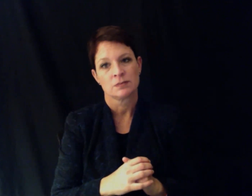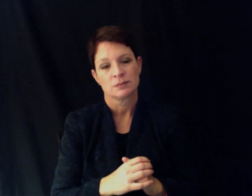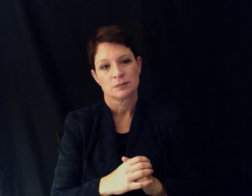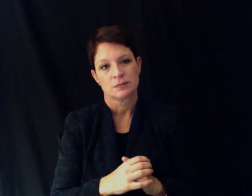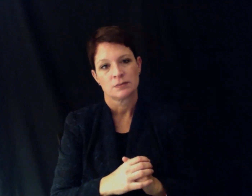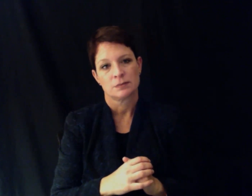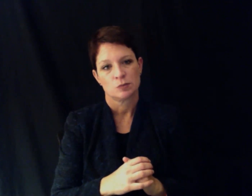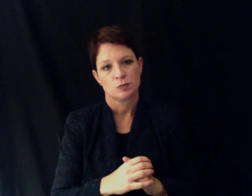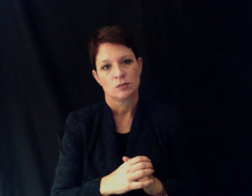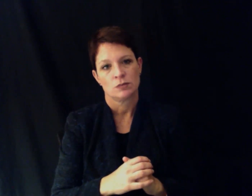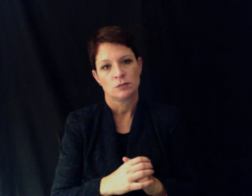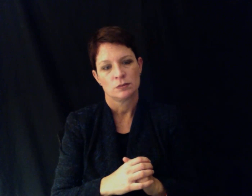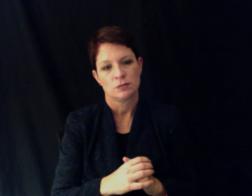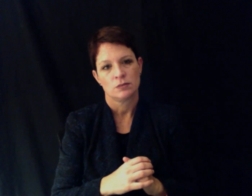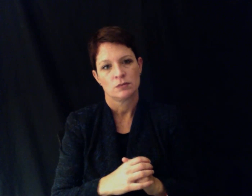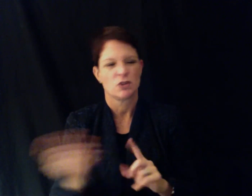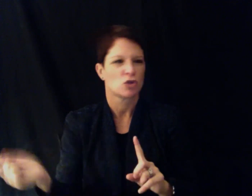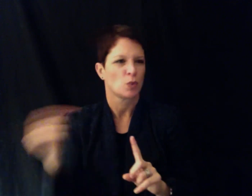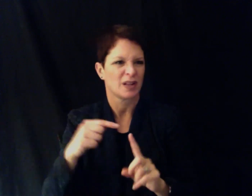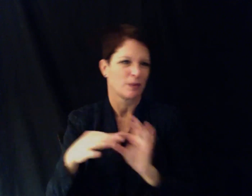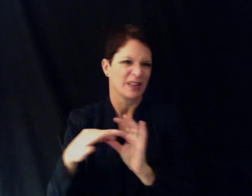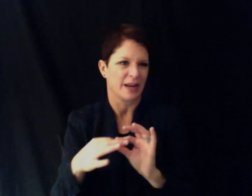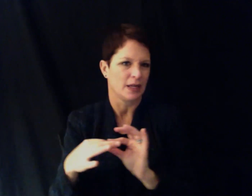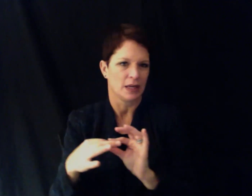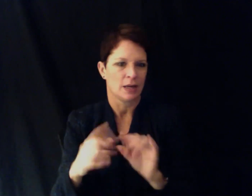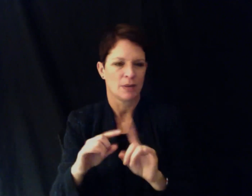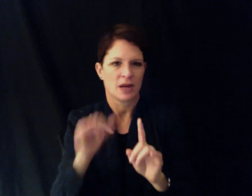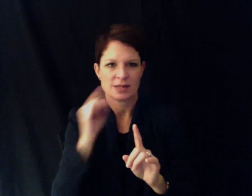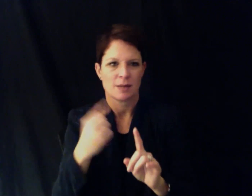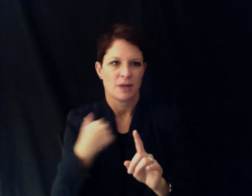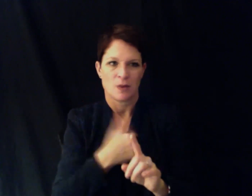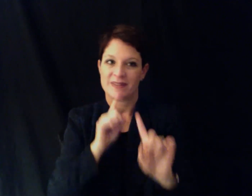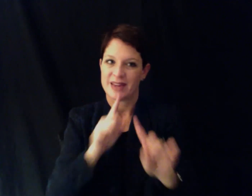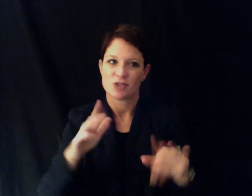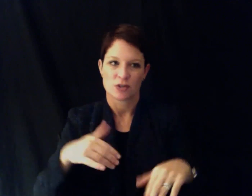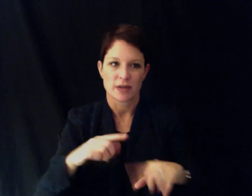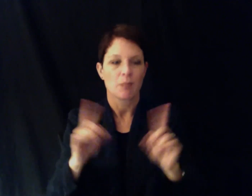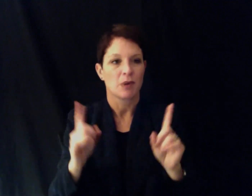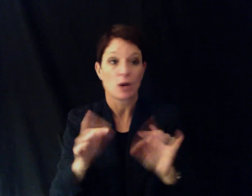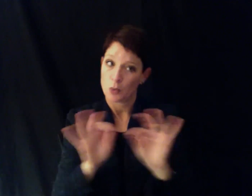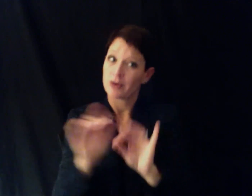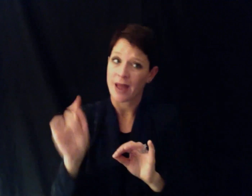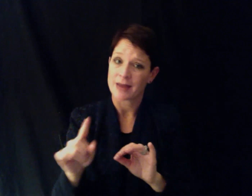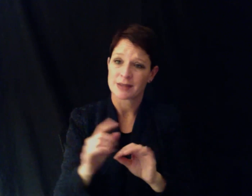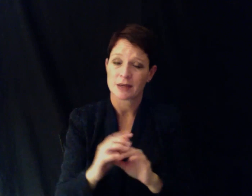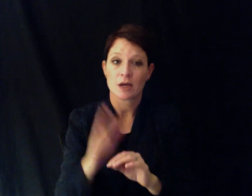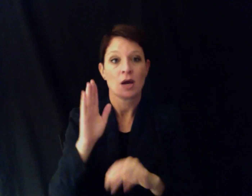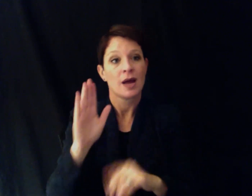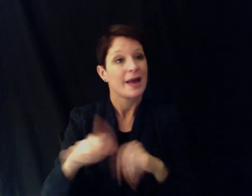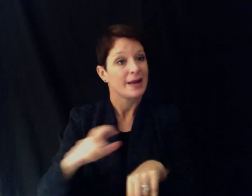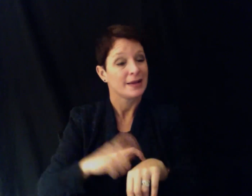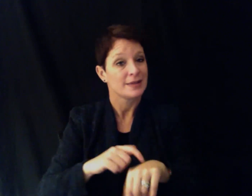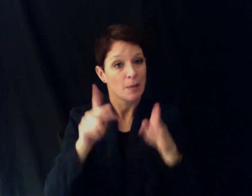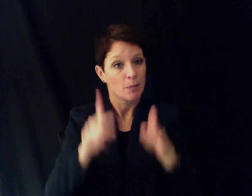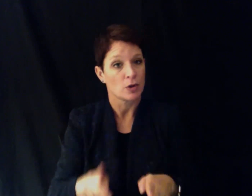And then this is kind of related and might not be something that we have the answer to right now, but worth asking. Will there come a time when everyone who